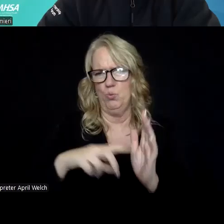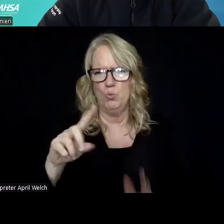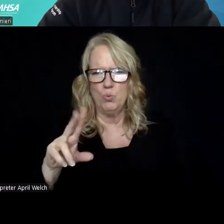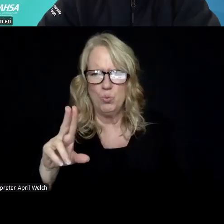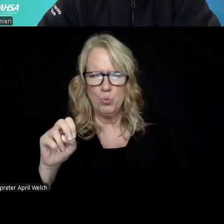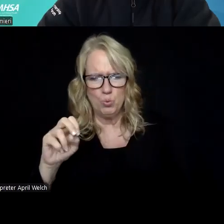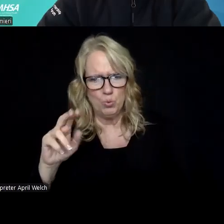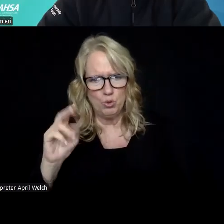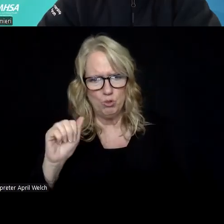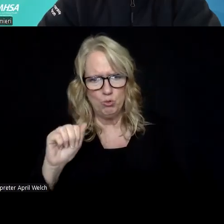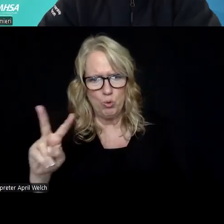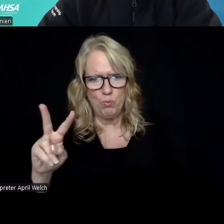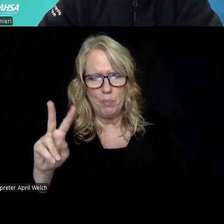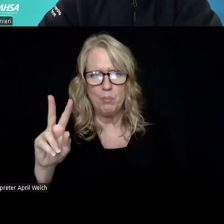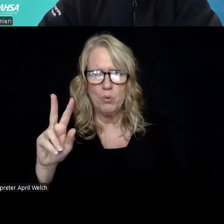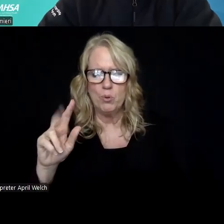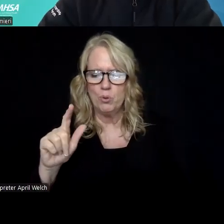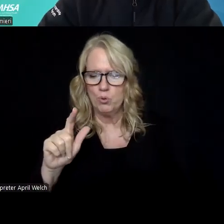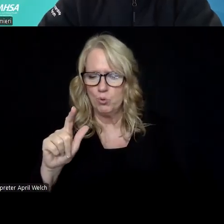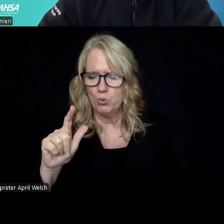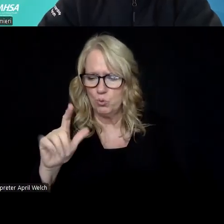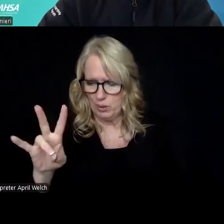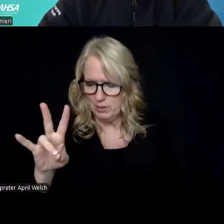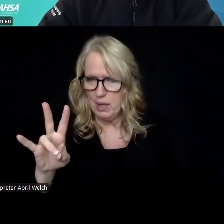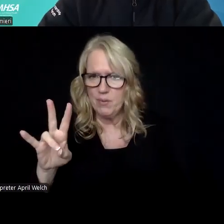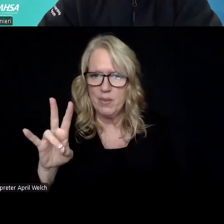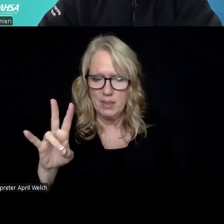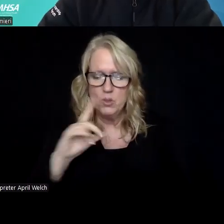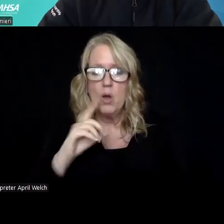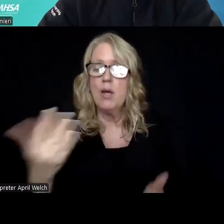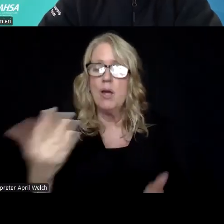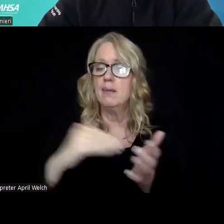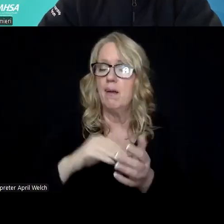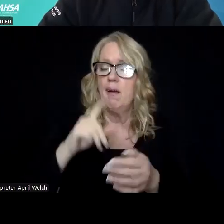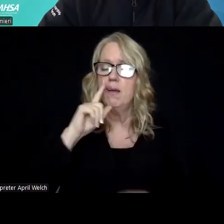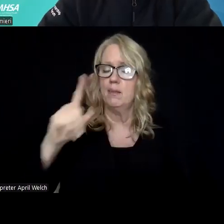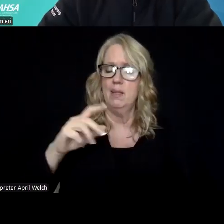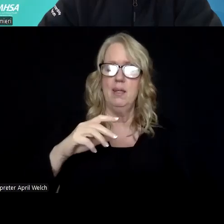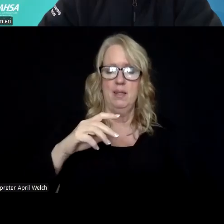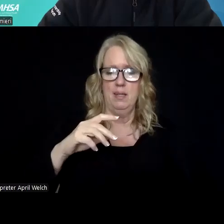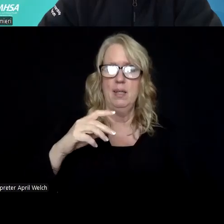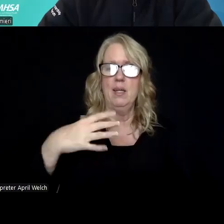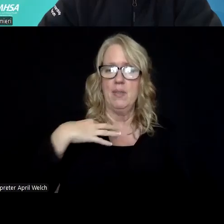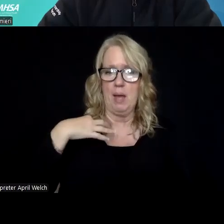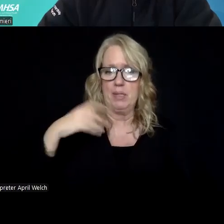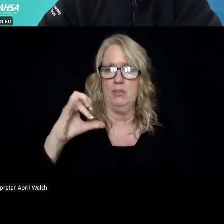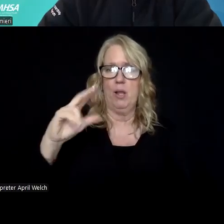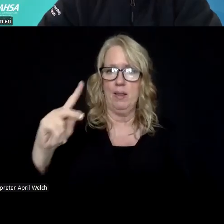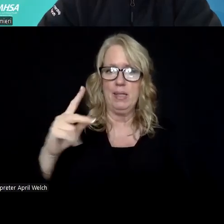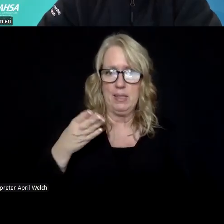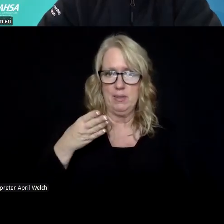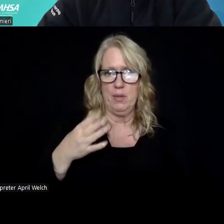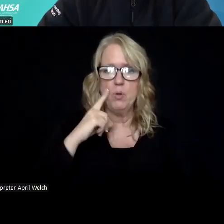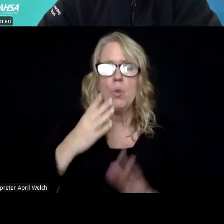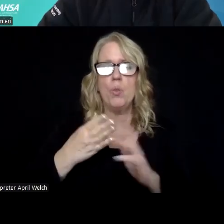here, November 27th. And again, the application link is available through